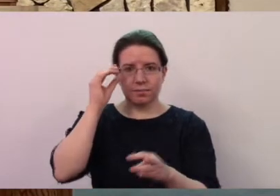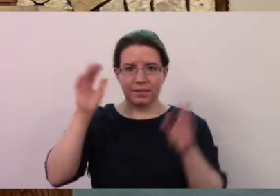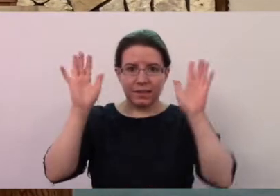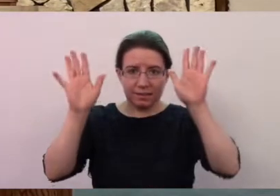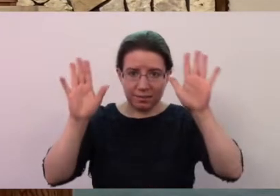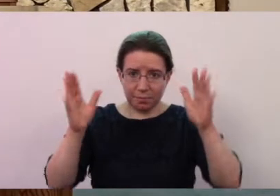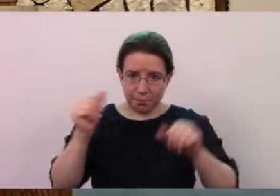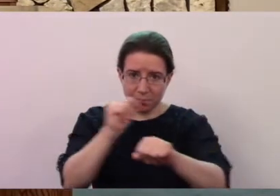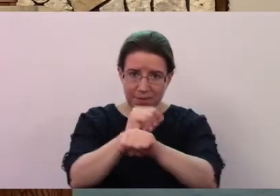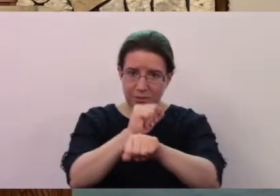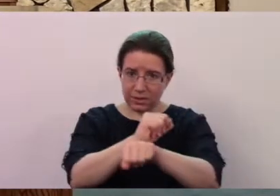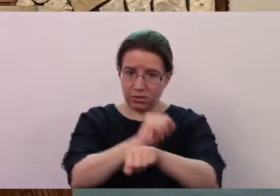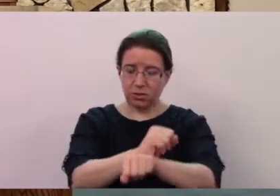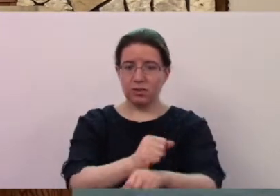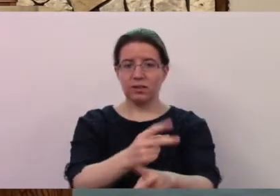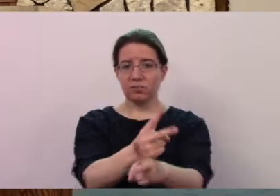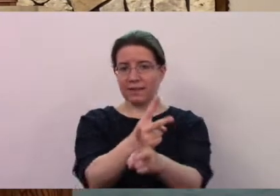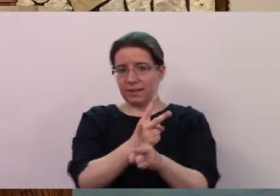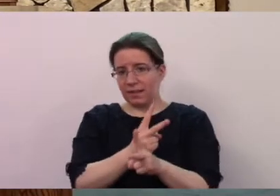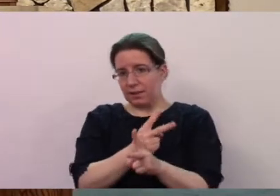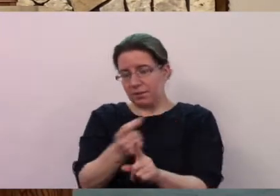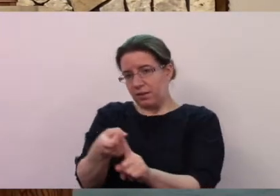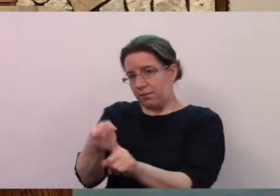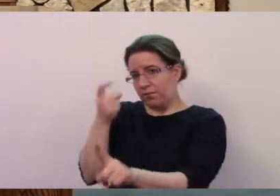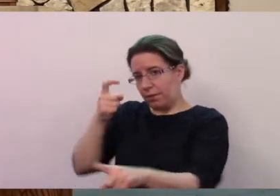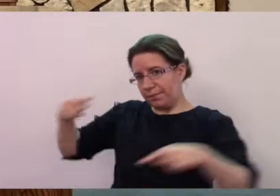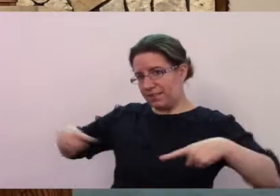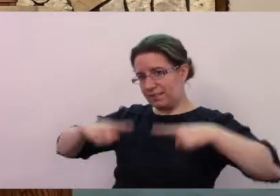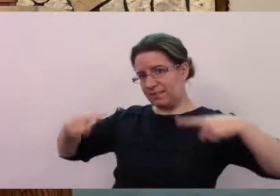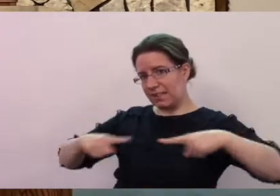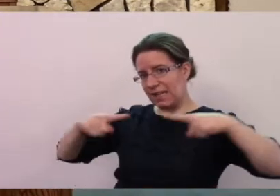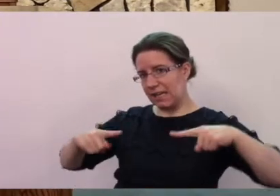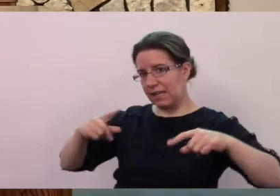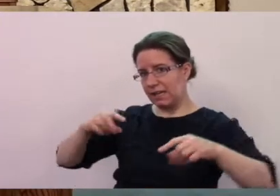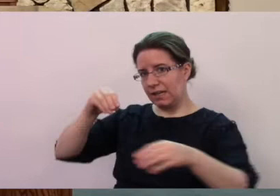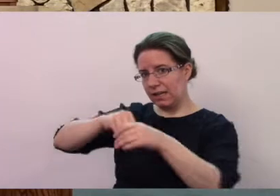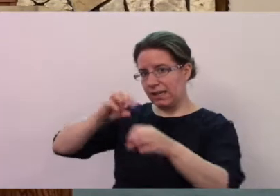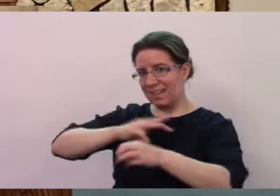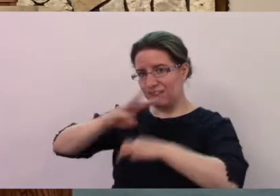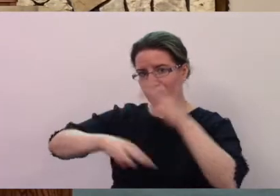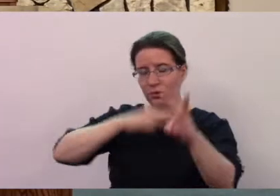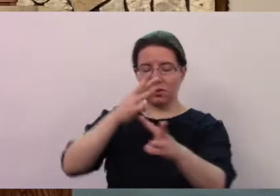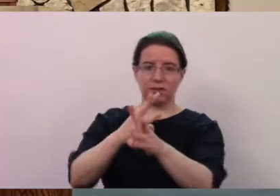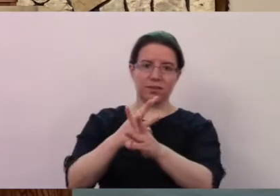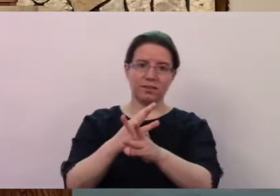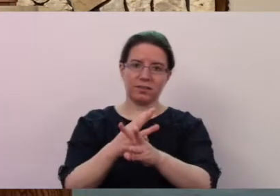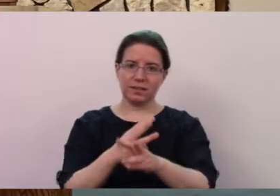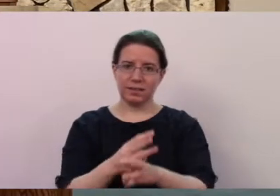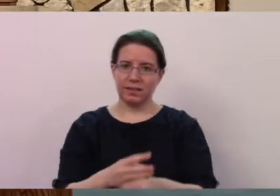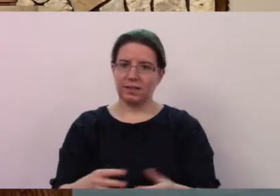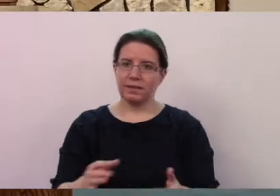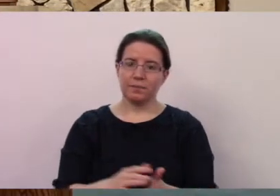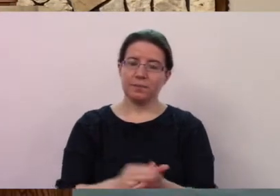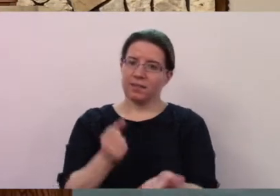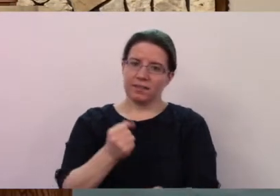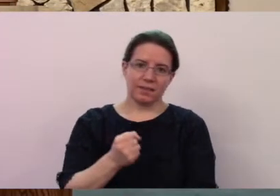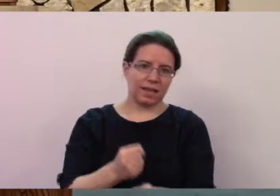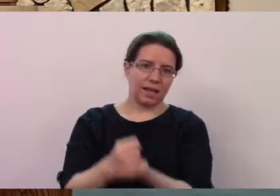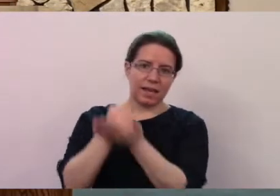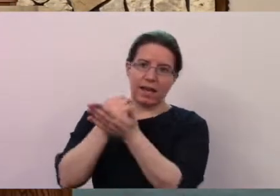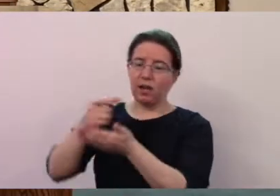world in which we live. Only a God can do that. Only a miraculous intervention can make that possible. Amen.